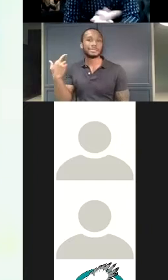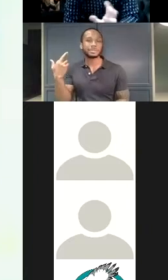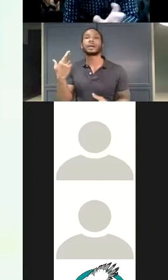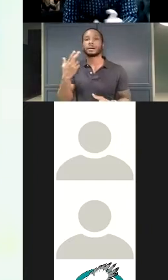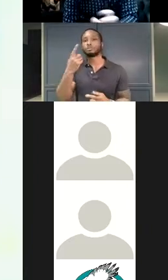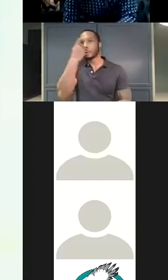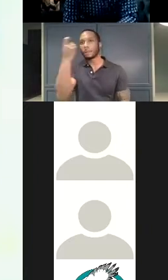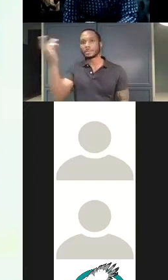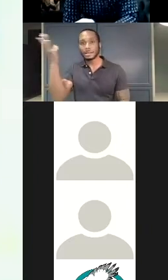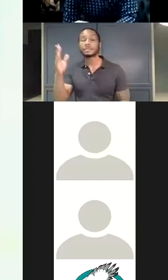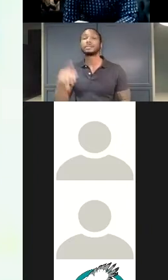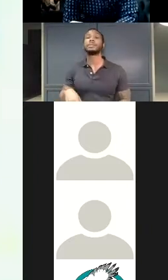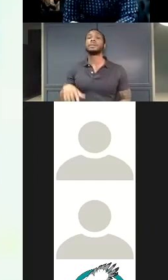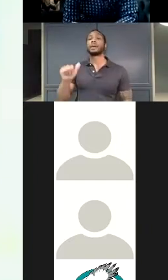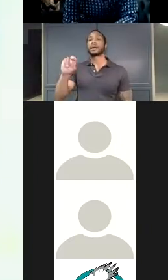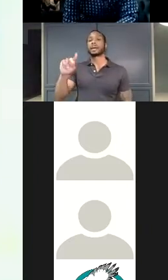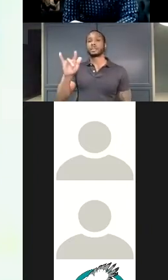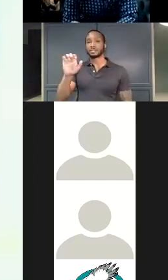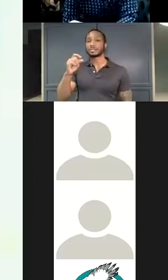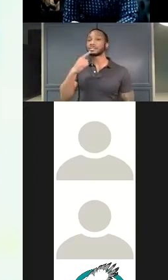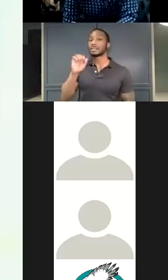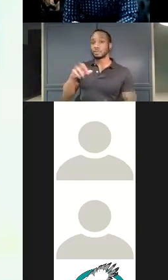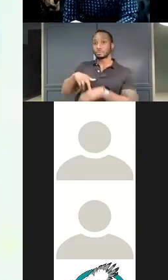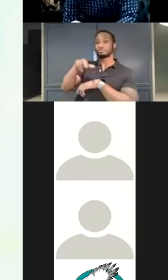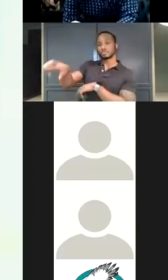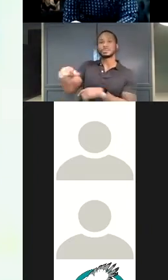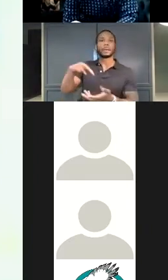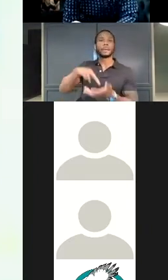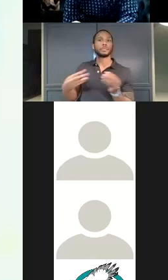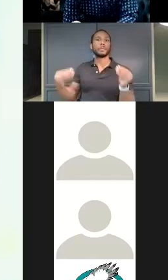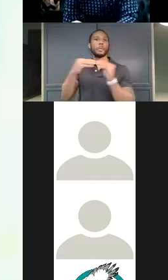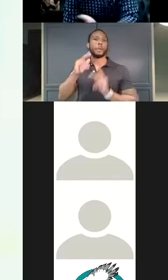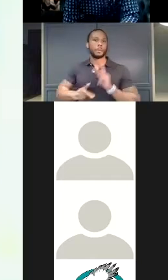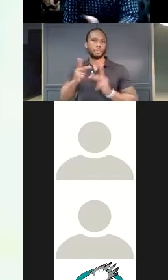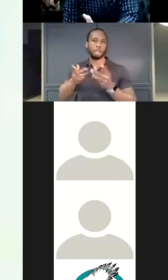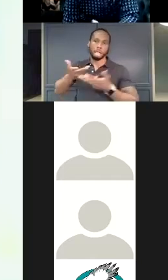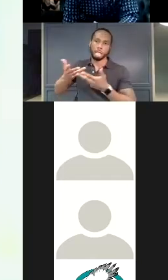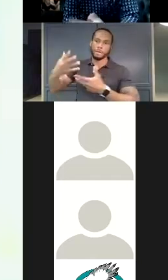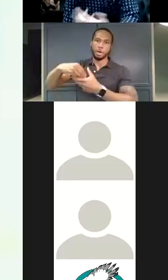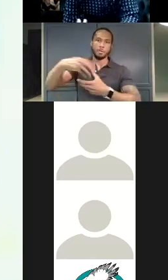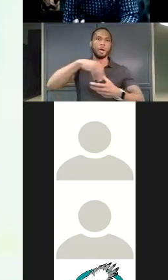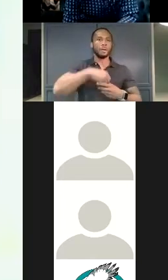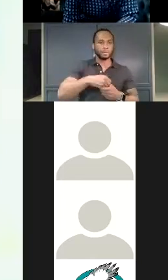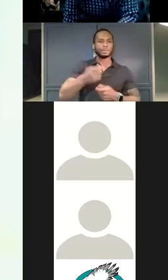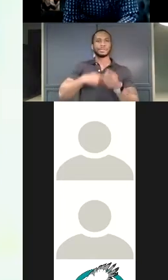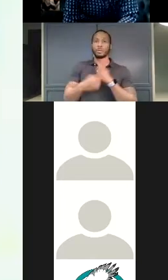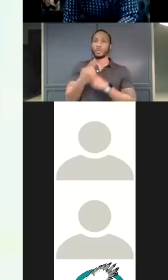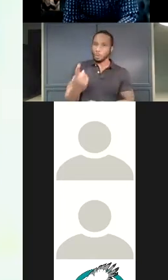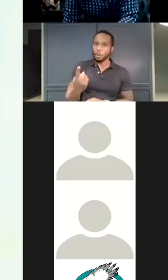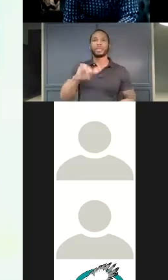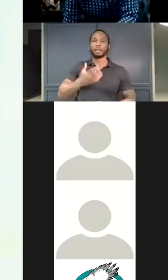says, if you outsource, then that person has even more people to deal with instead of one that can reach. Yes, they have to retell their